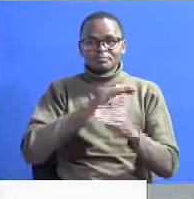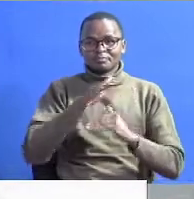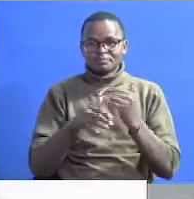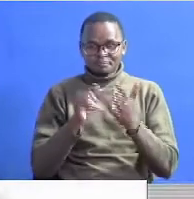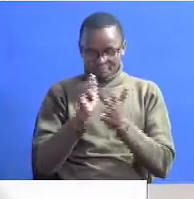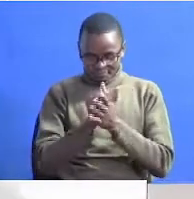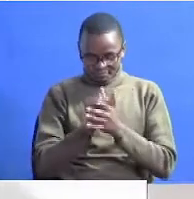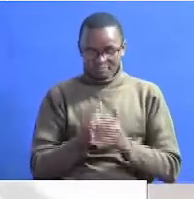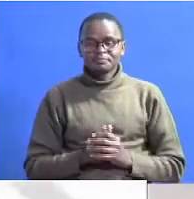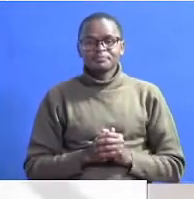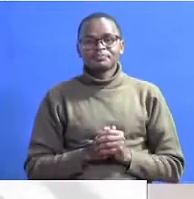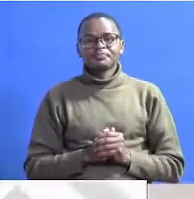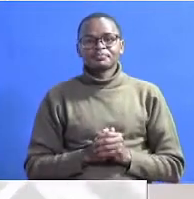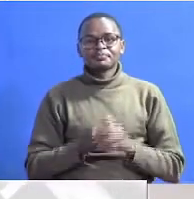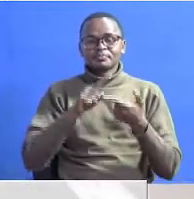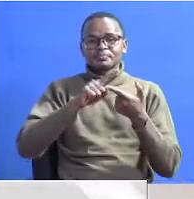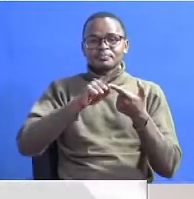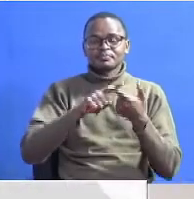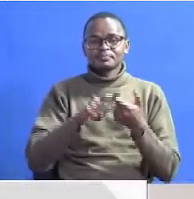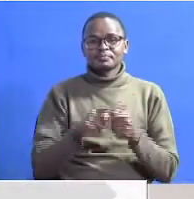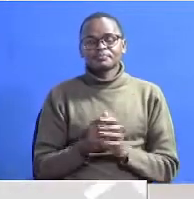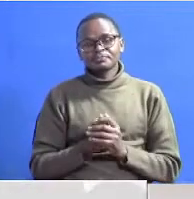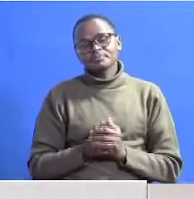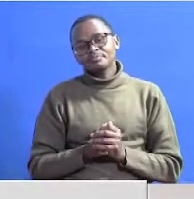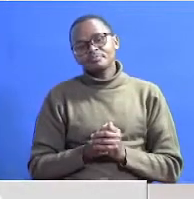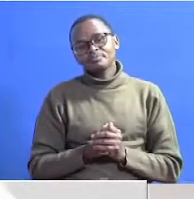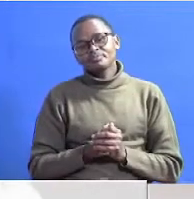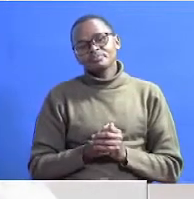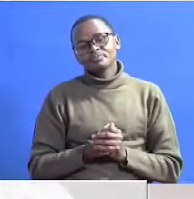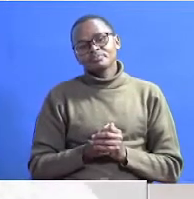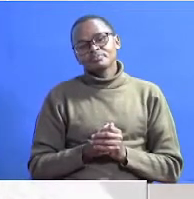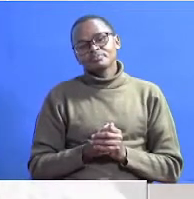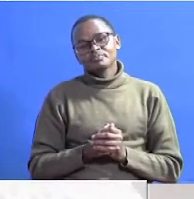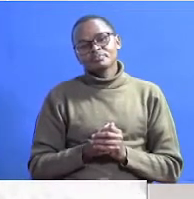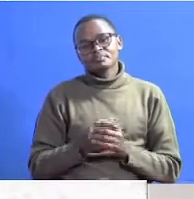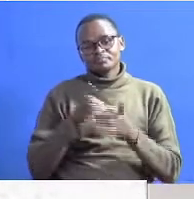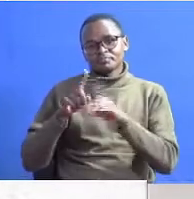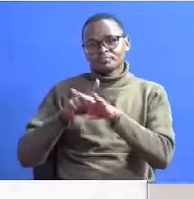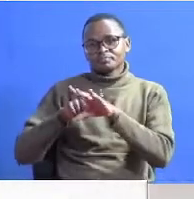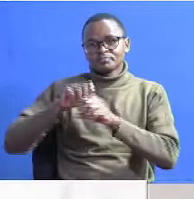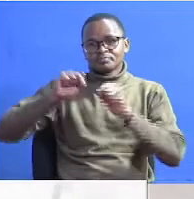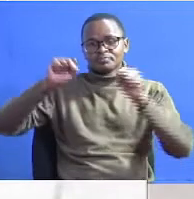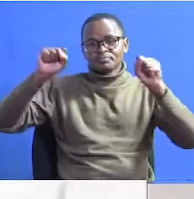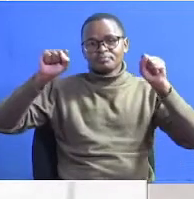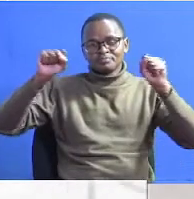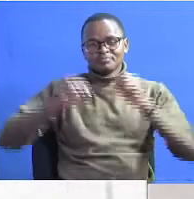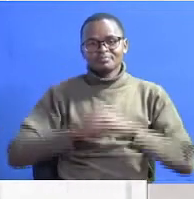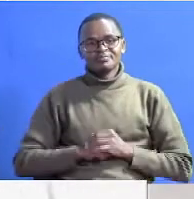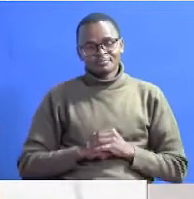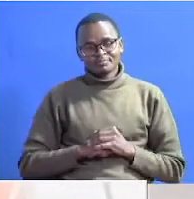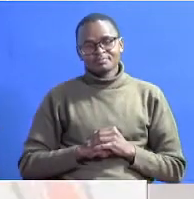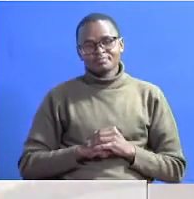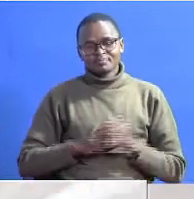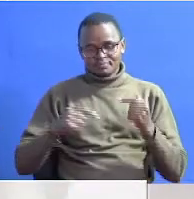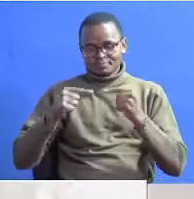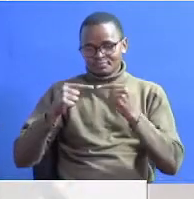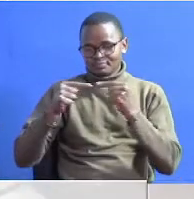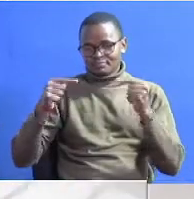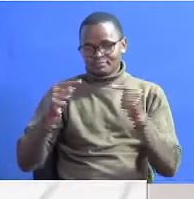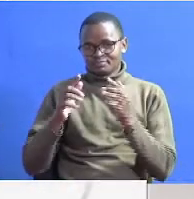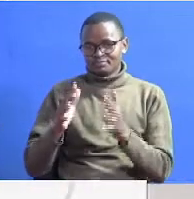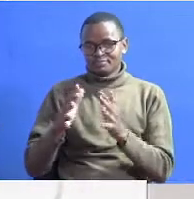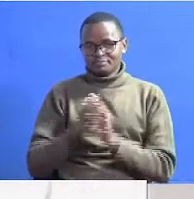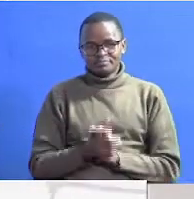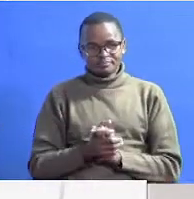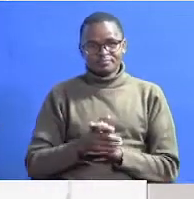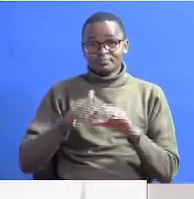And maybe just to add on what I was asking, because during the campaigns, the opponents